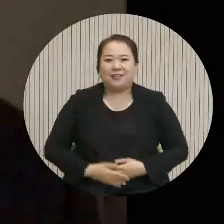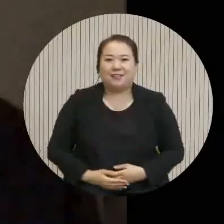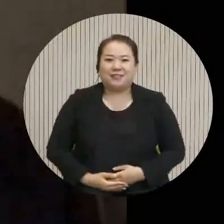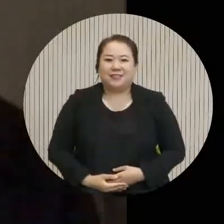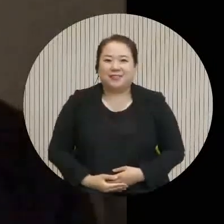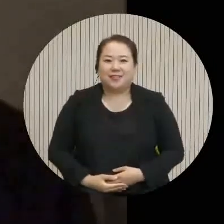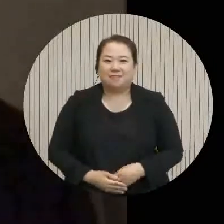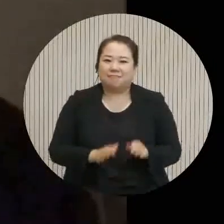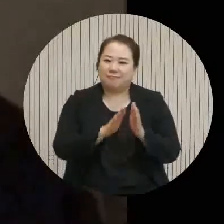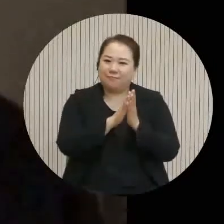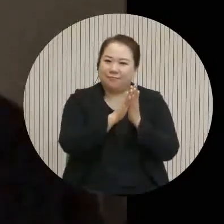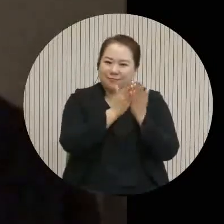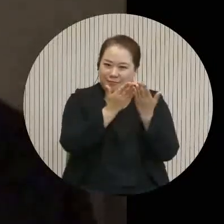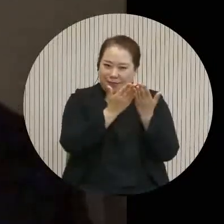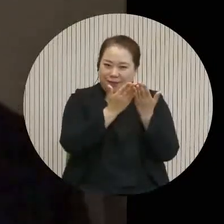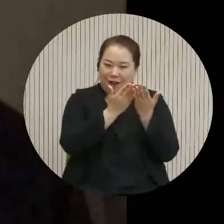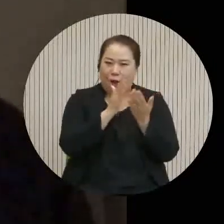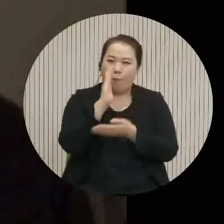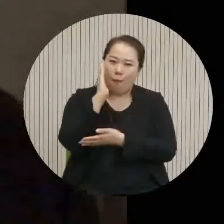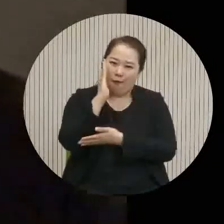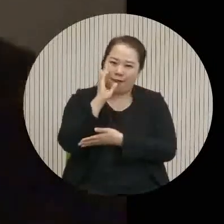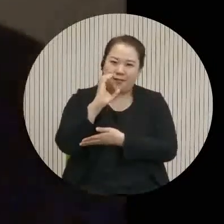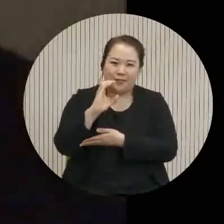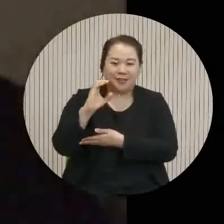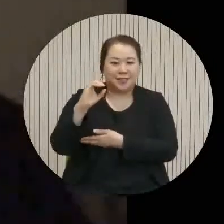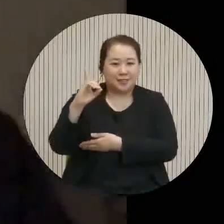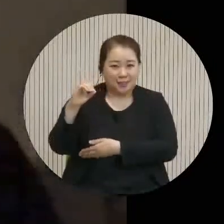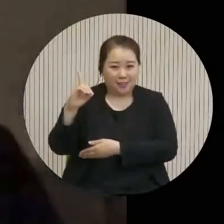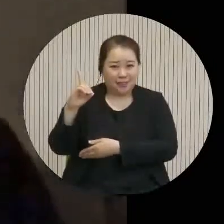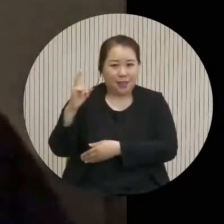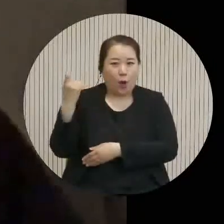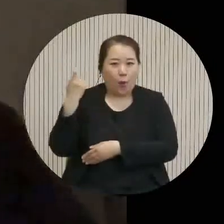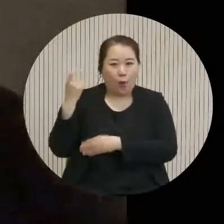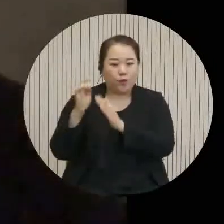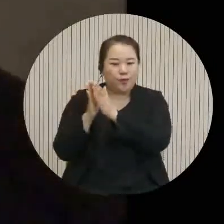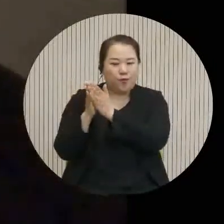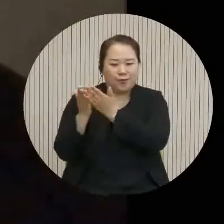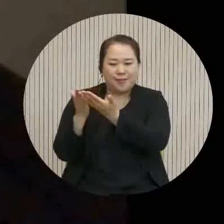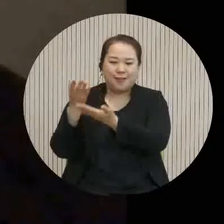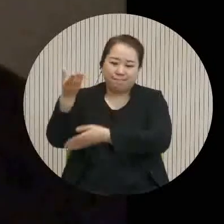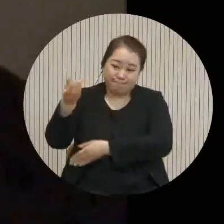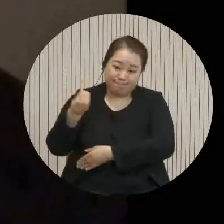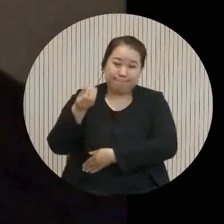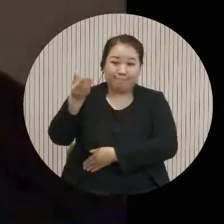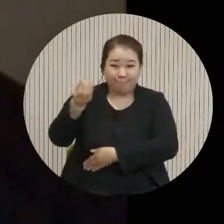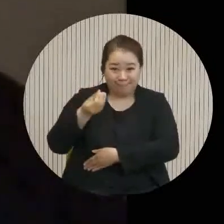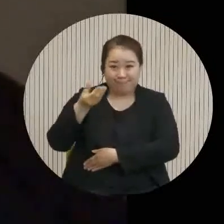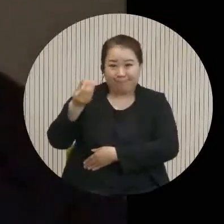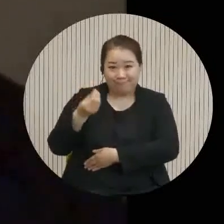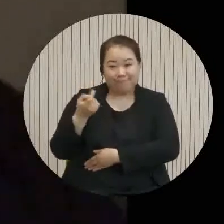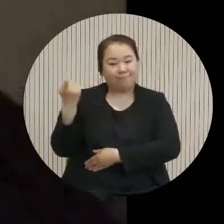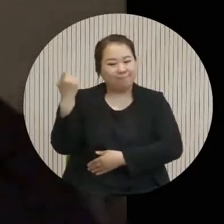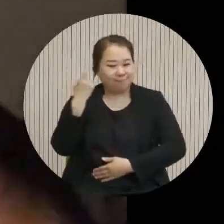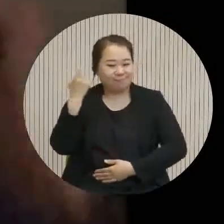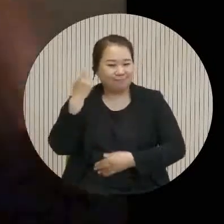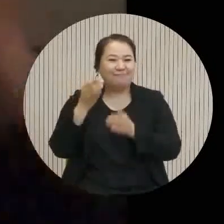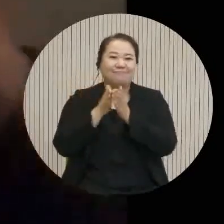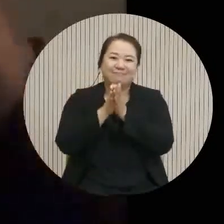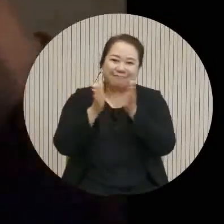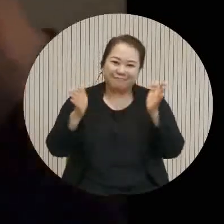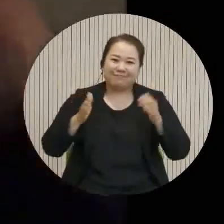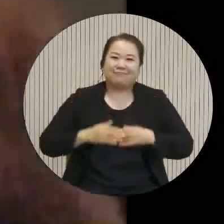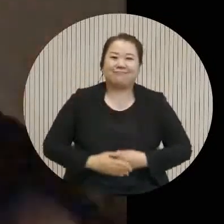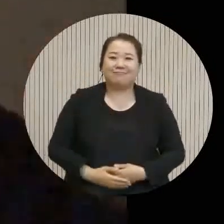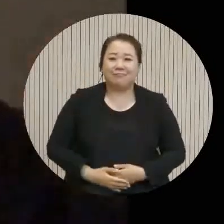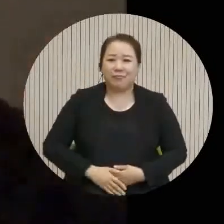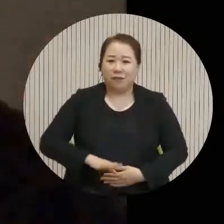stories, CDs, audiobooks, and listened to them in the car, and it was wonderful. I couldn't find